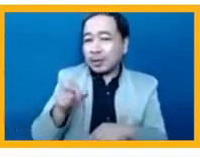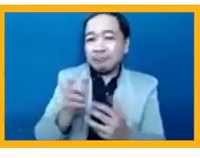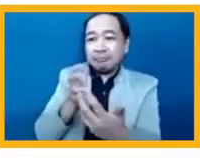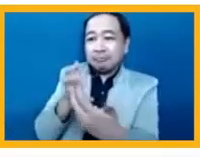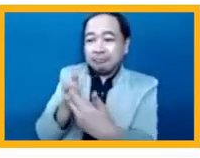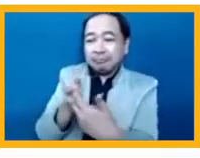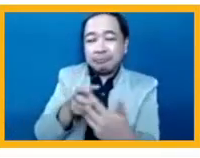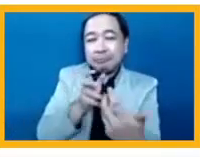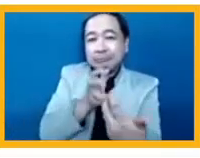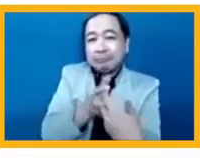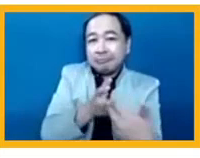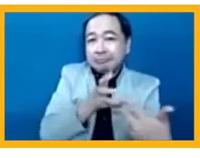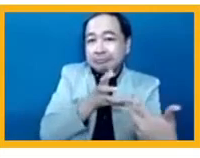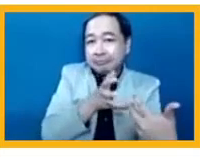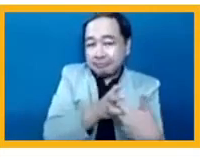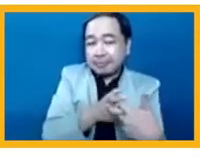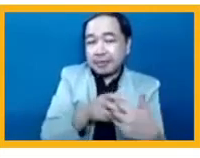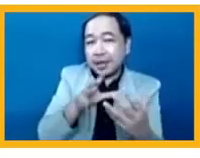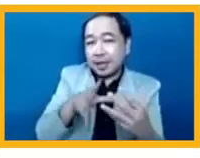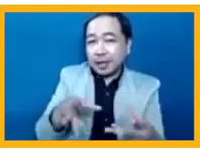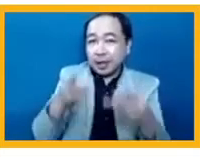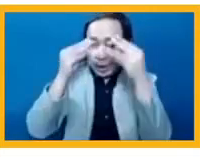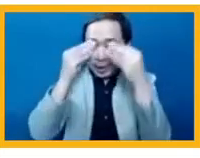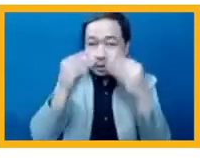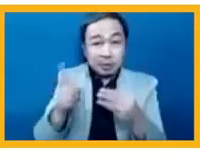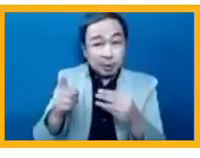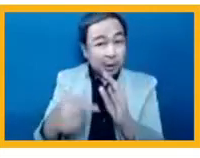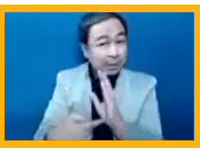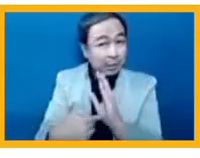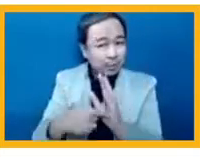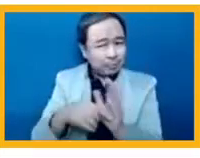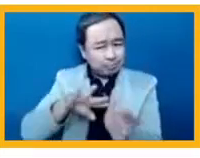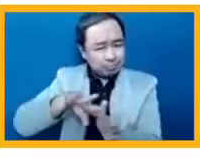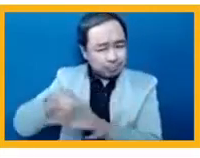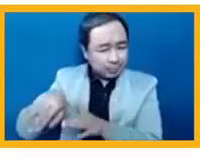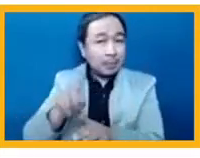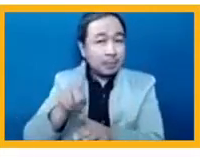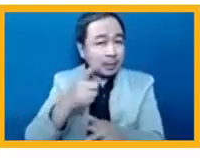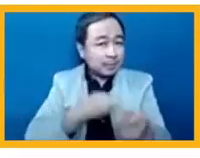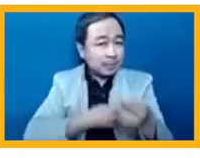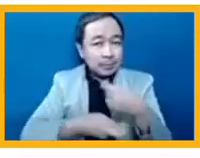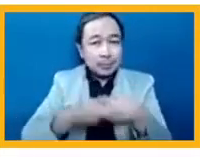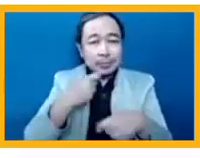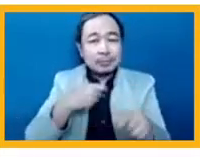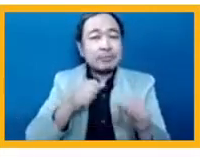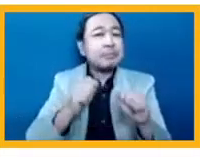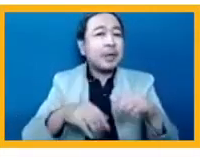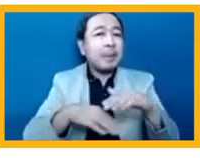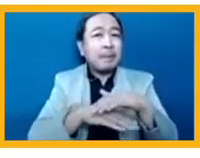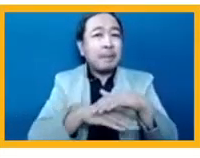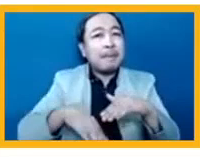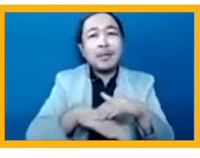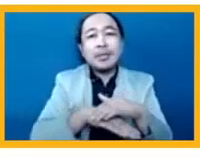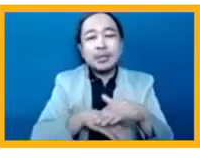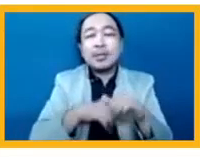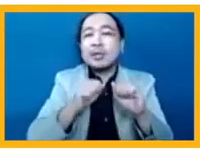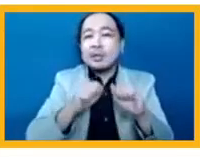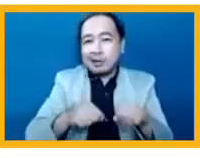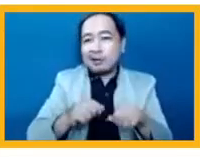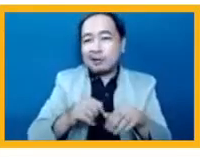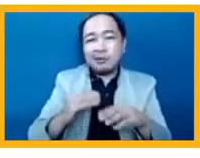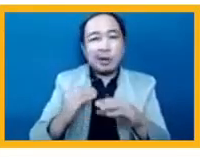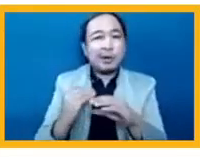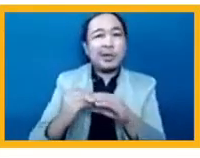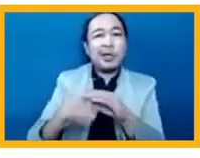devices, where users only require access to a basic feature phone that will allow them to send and receive text messages.